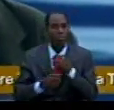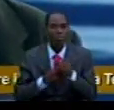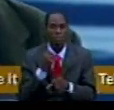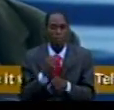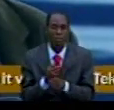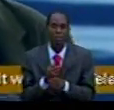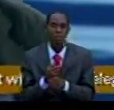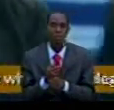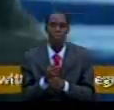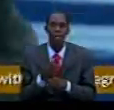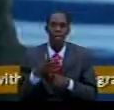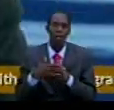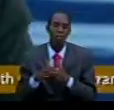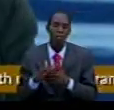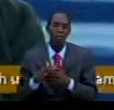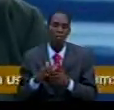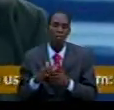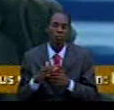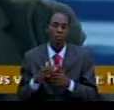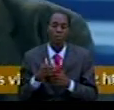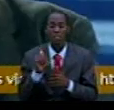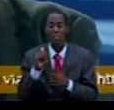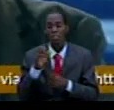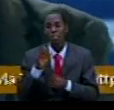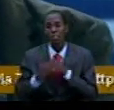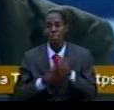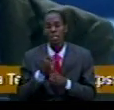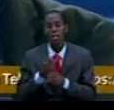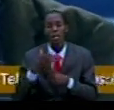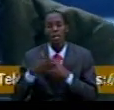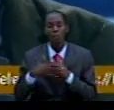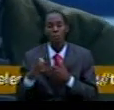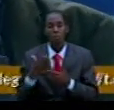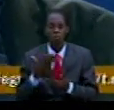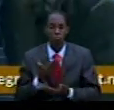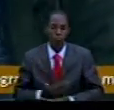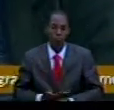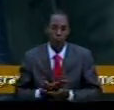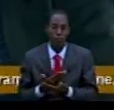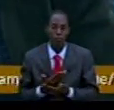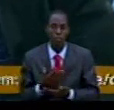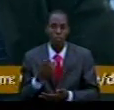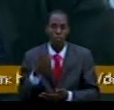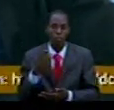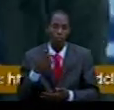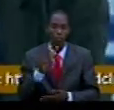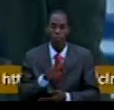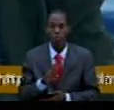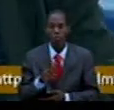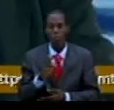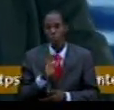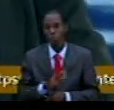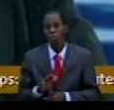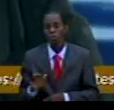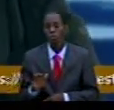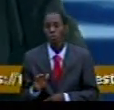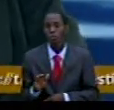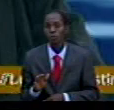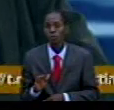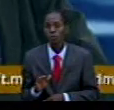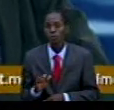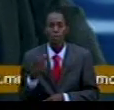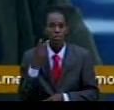twins, a year after, I discovered there's a lump, small thing, just come out and start growing